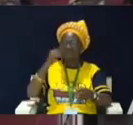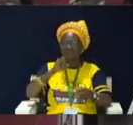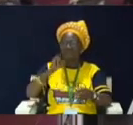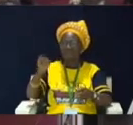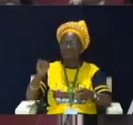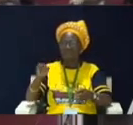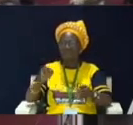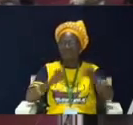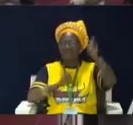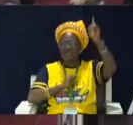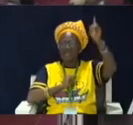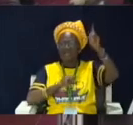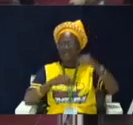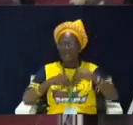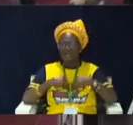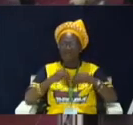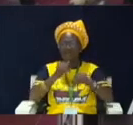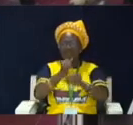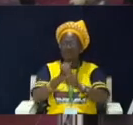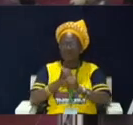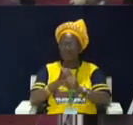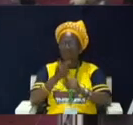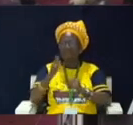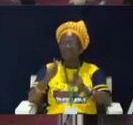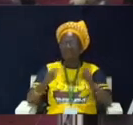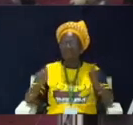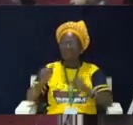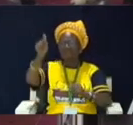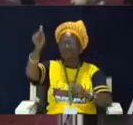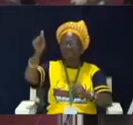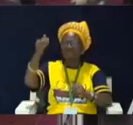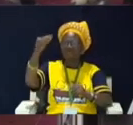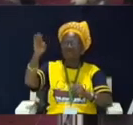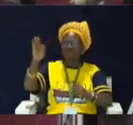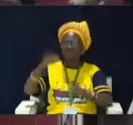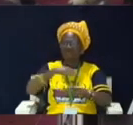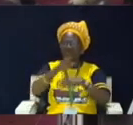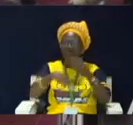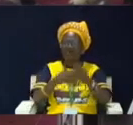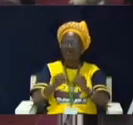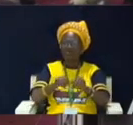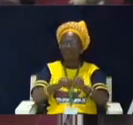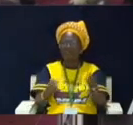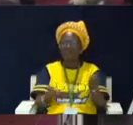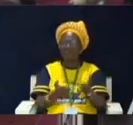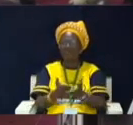I have gotten the greatest of all breakthroughs.